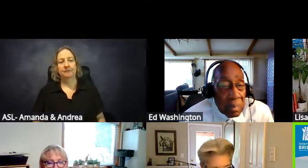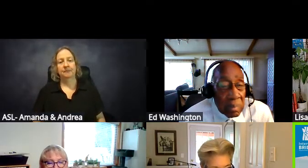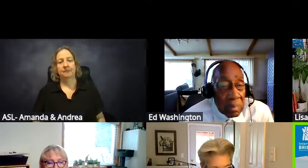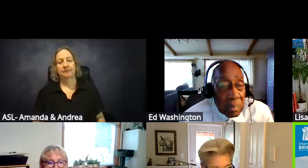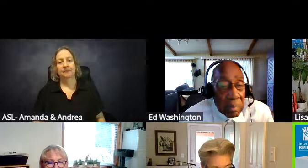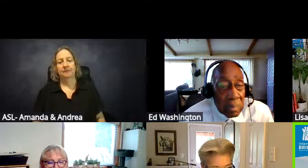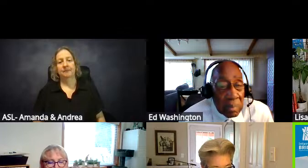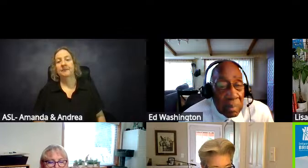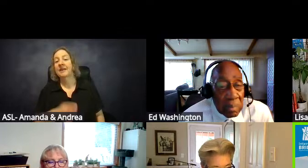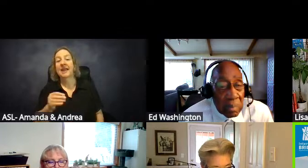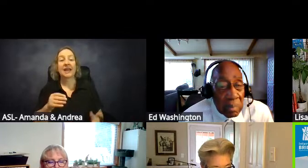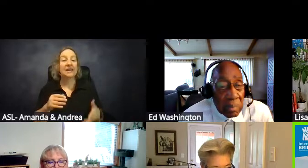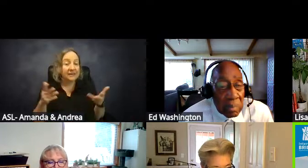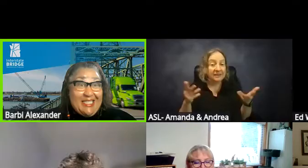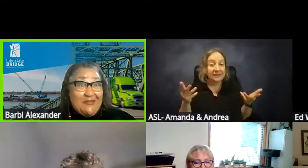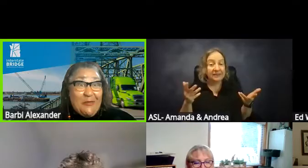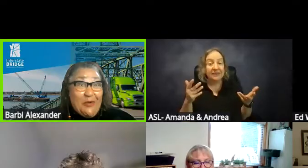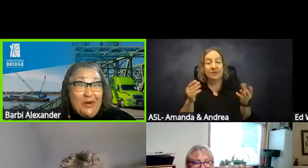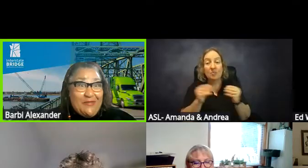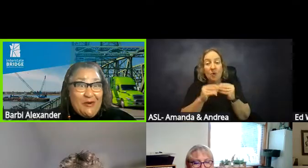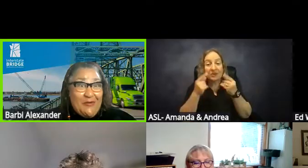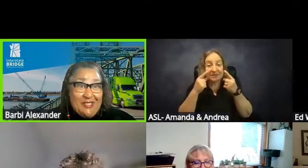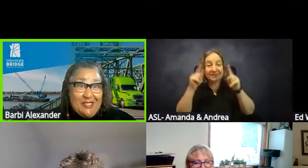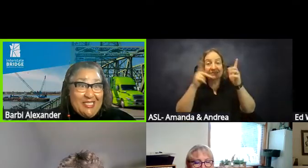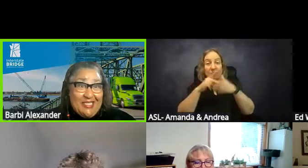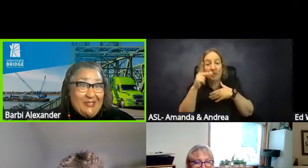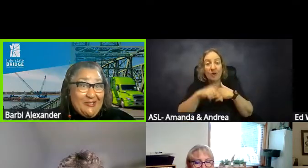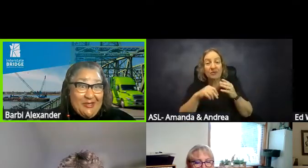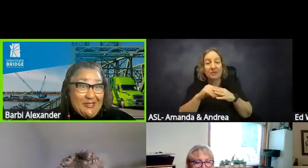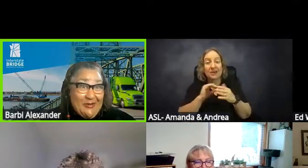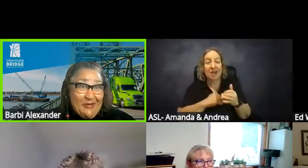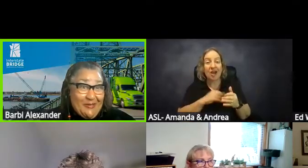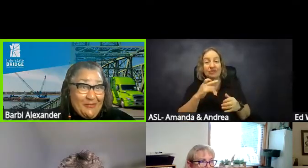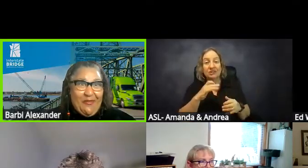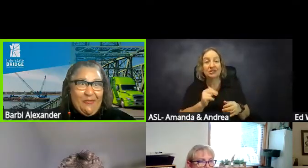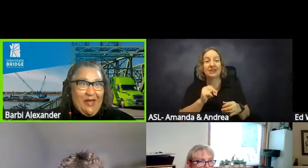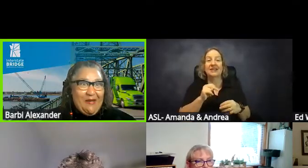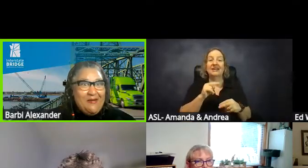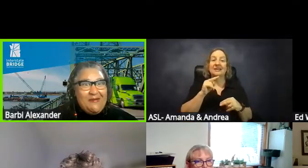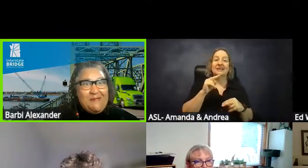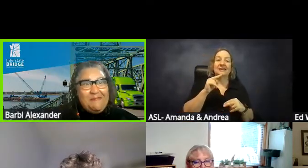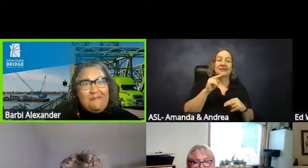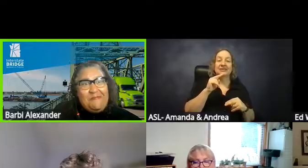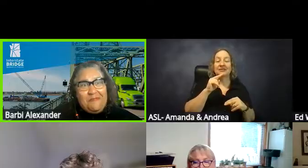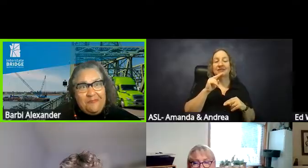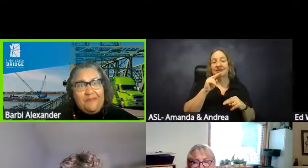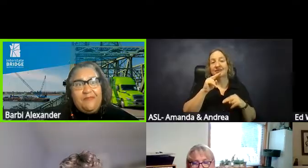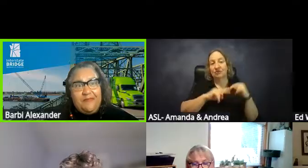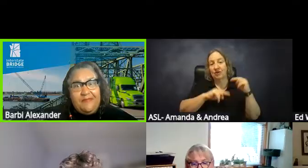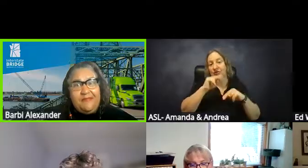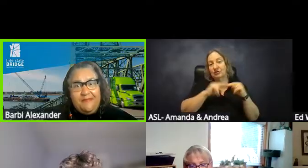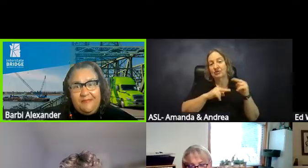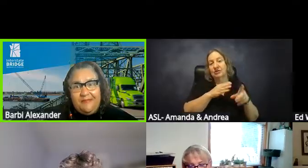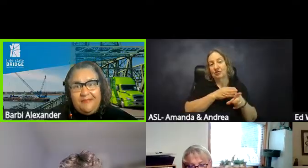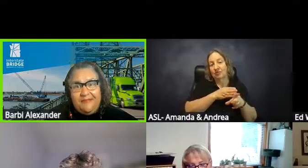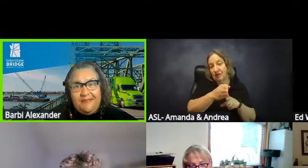And what's more, one of the more successful programs in our region is the Construction Careers Pathway.